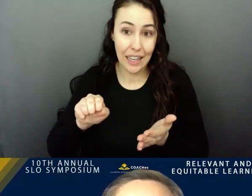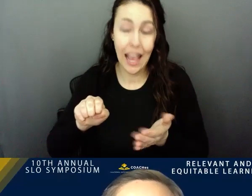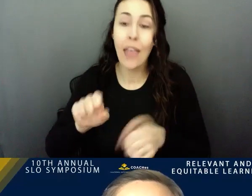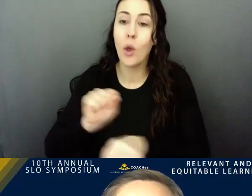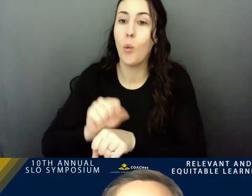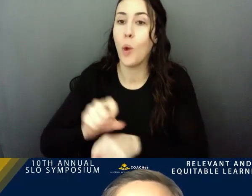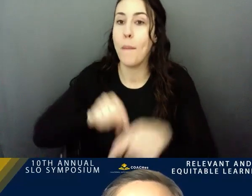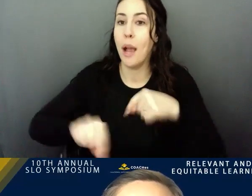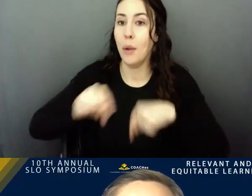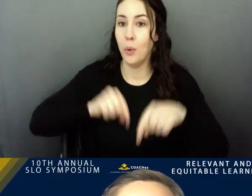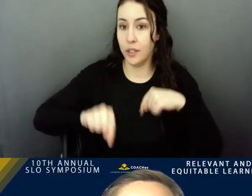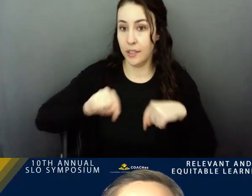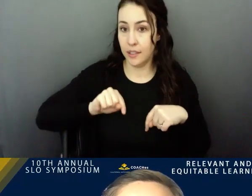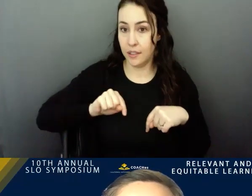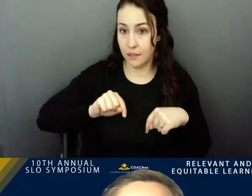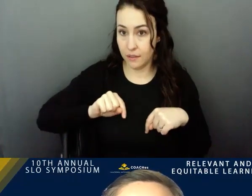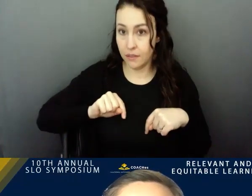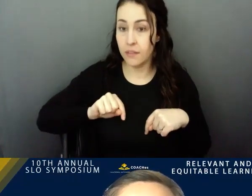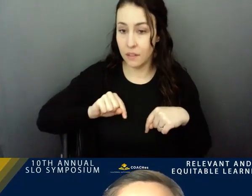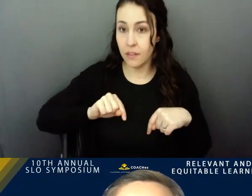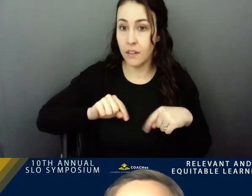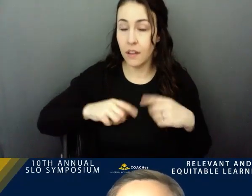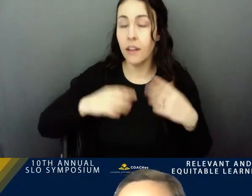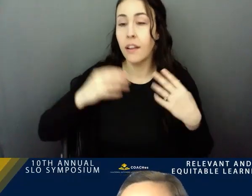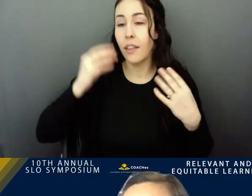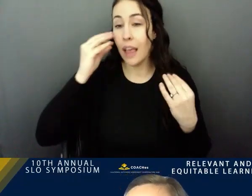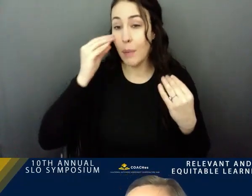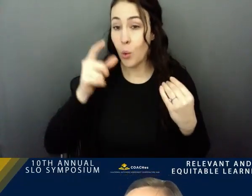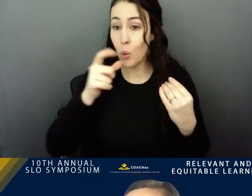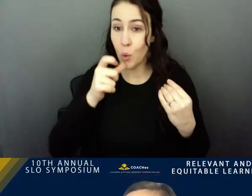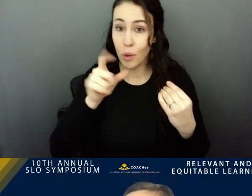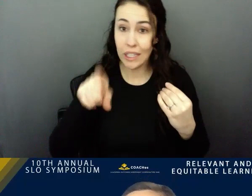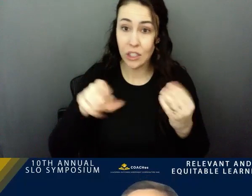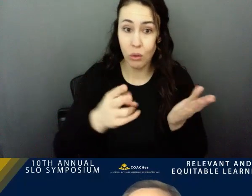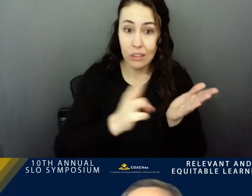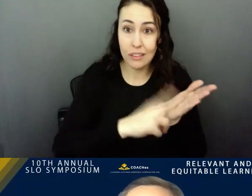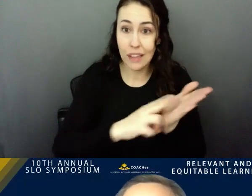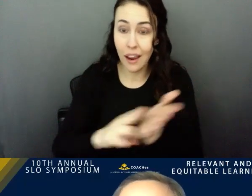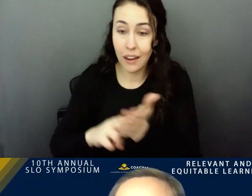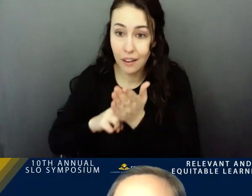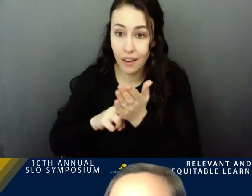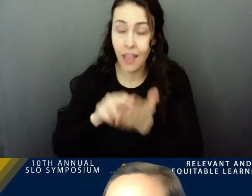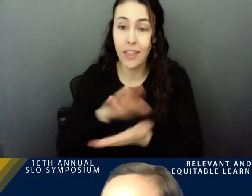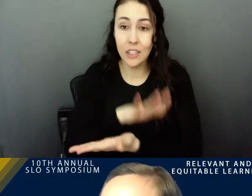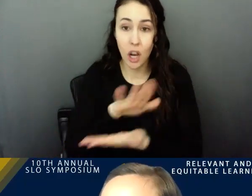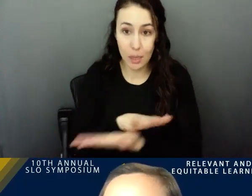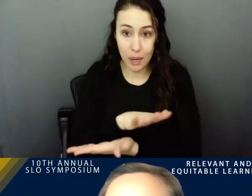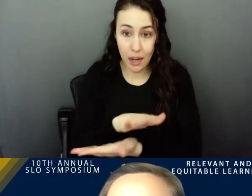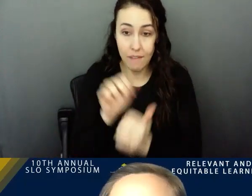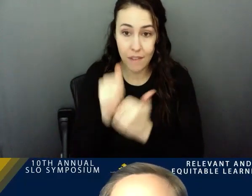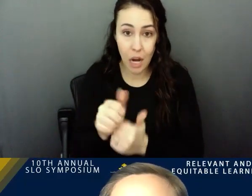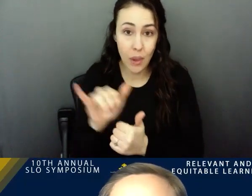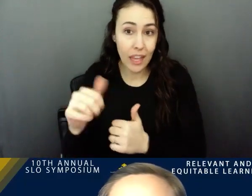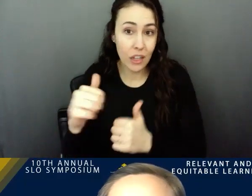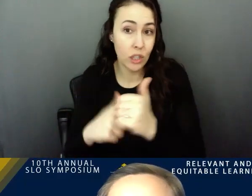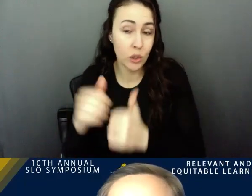And think about who needs to sign off on the document based on the structure that you have